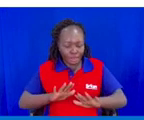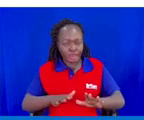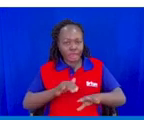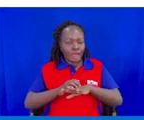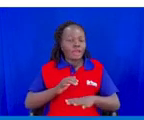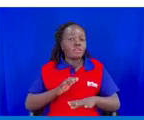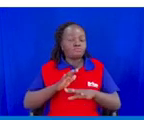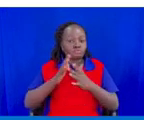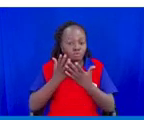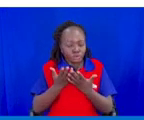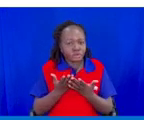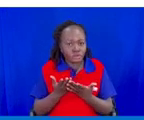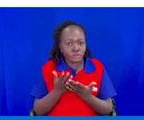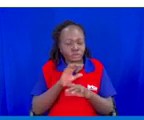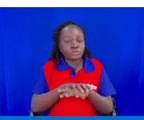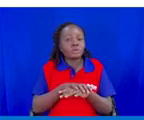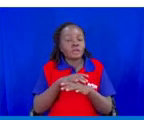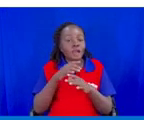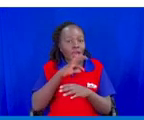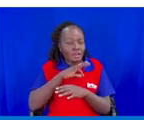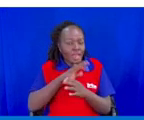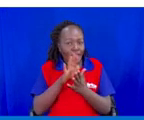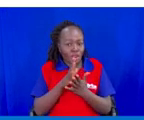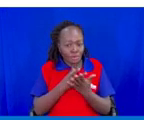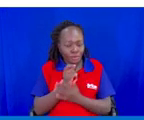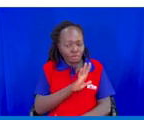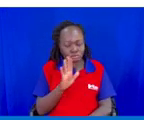good yields. We took advantage and bought them, and that